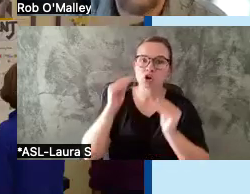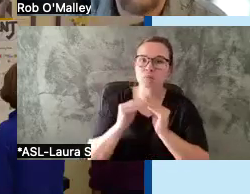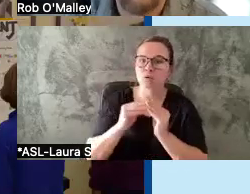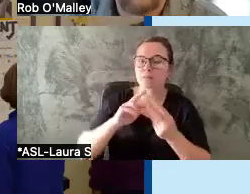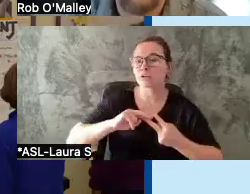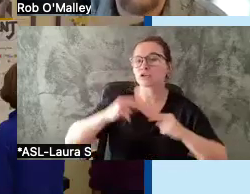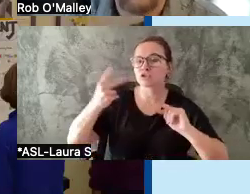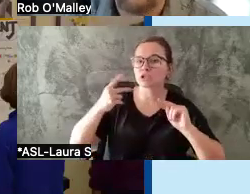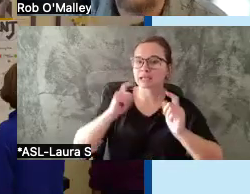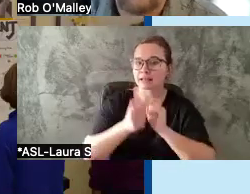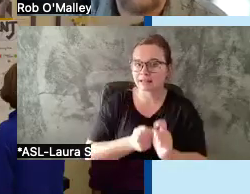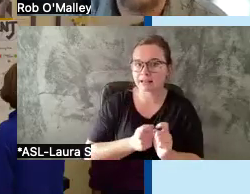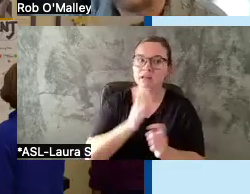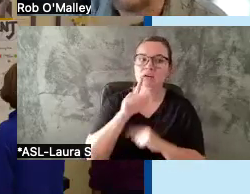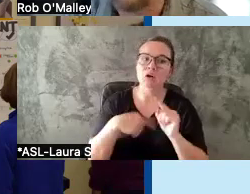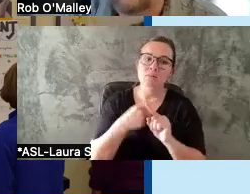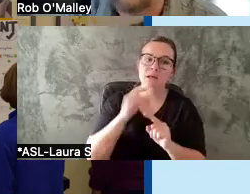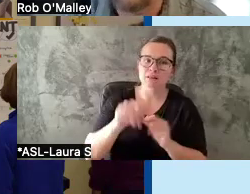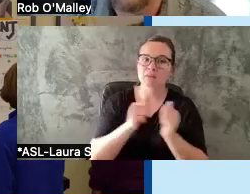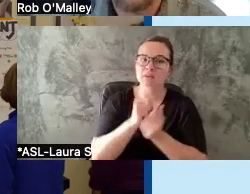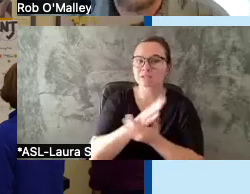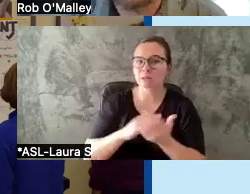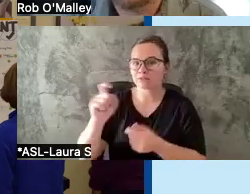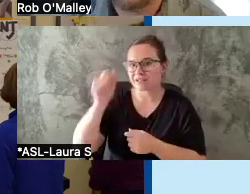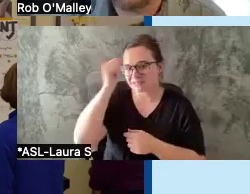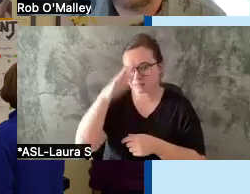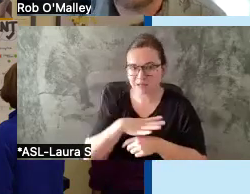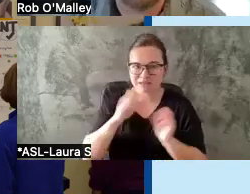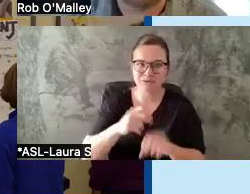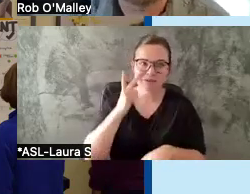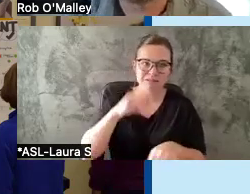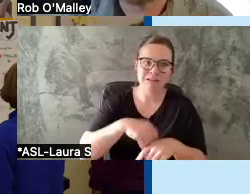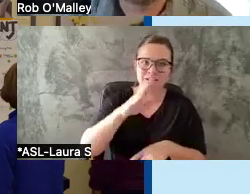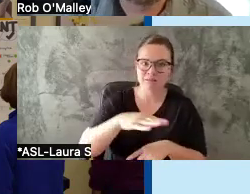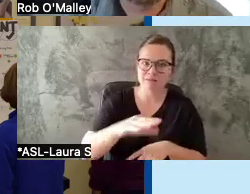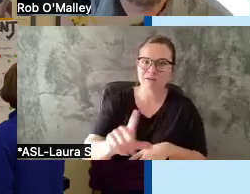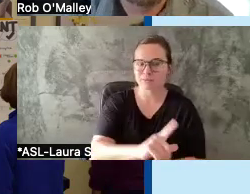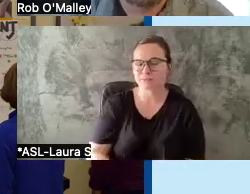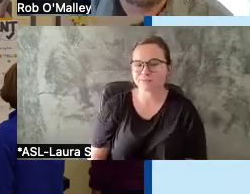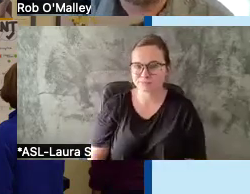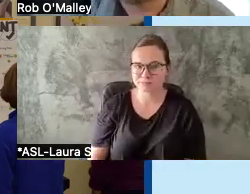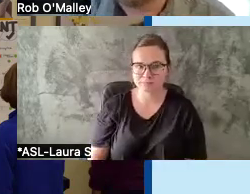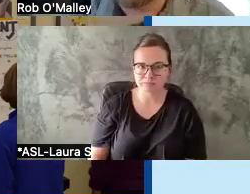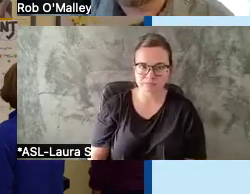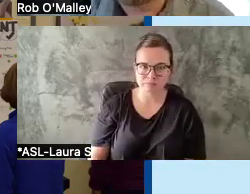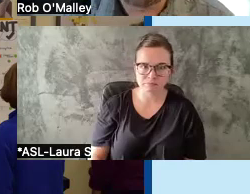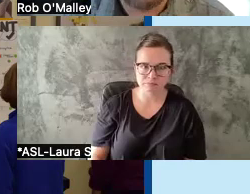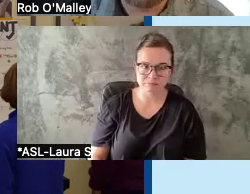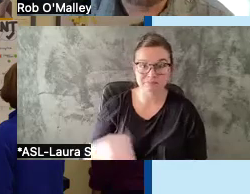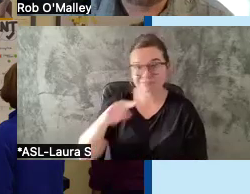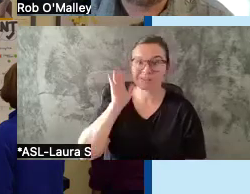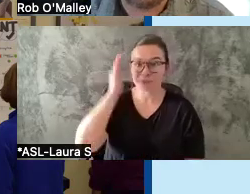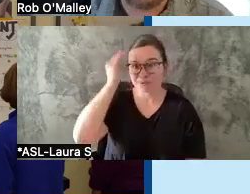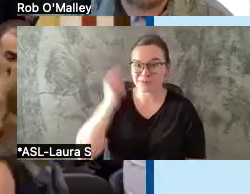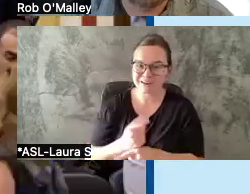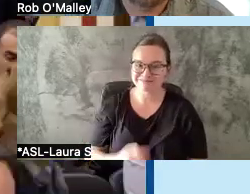editing and talk about gene editing with some of the X-Men, as you can see down in that lower corner, because they would know,